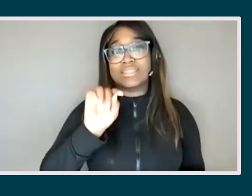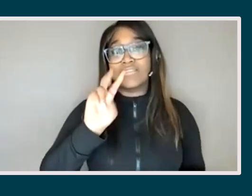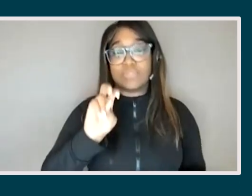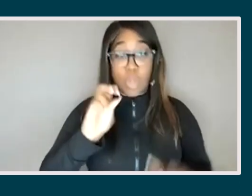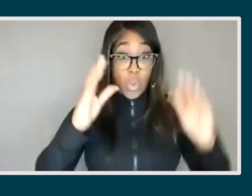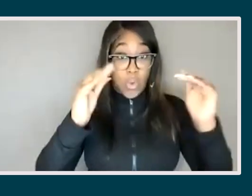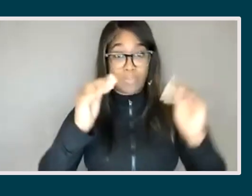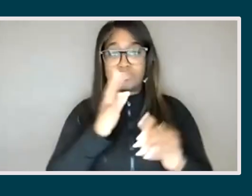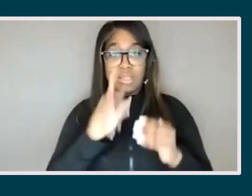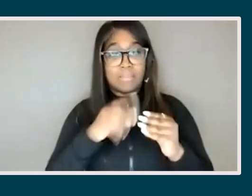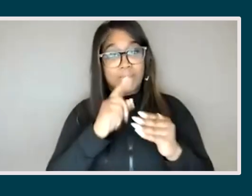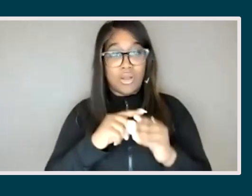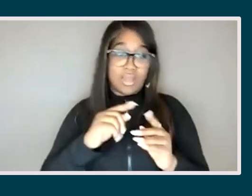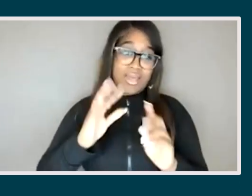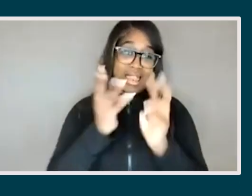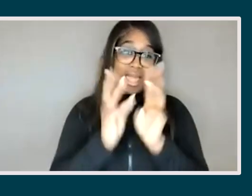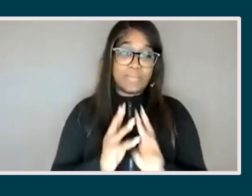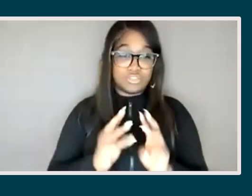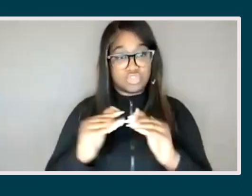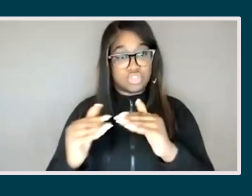change. And